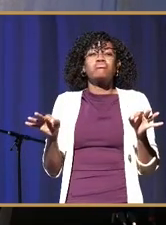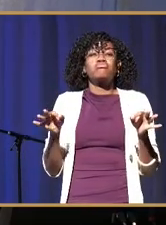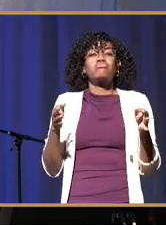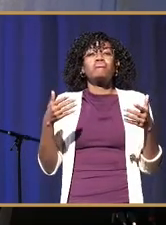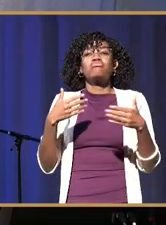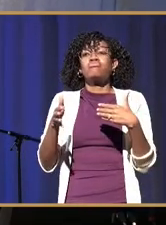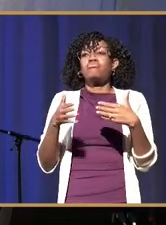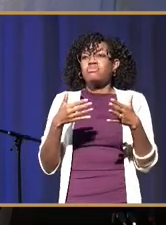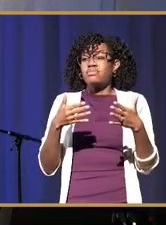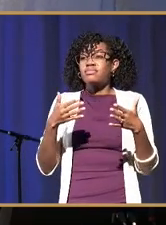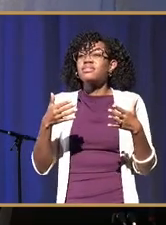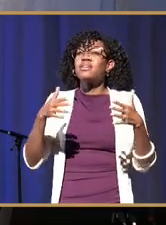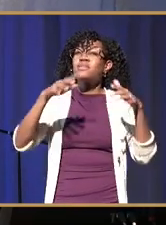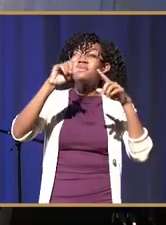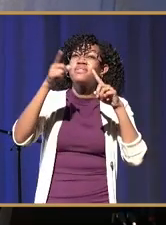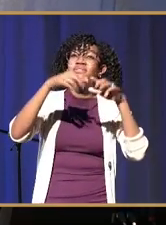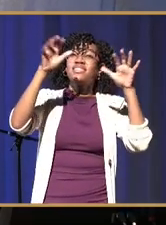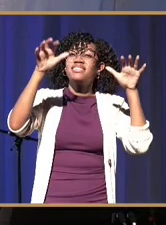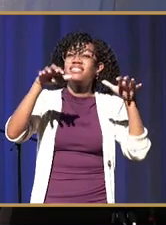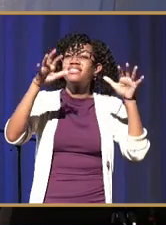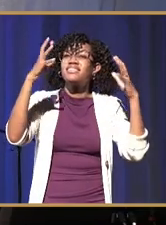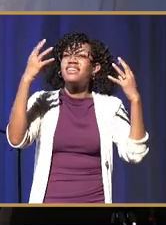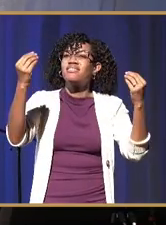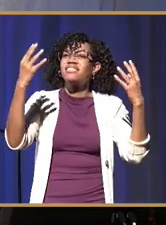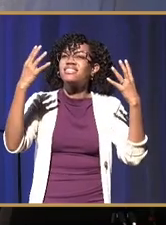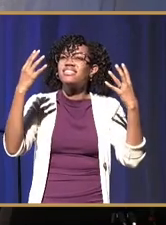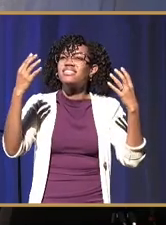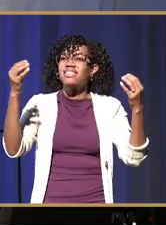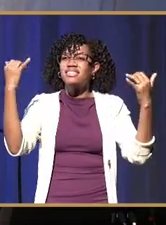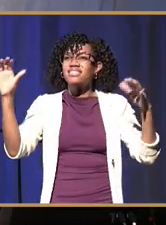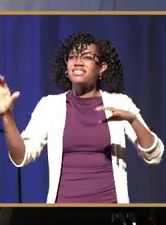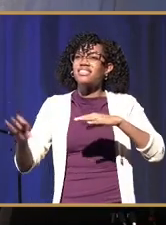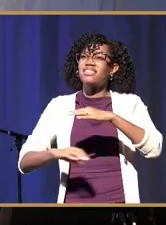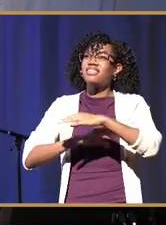even when it rains outside, there is